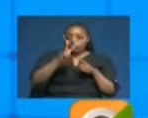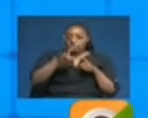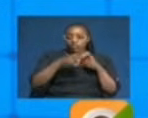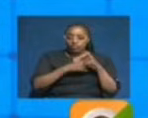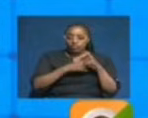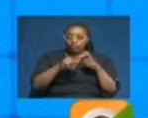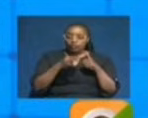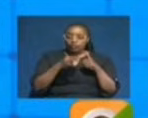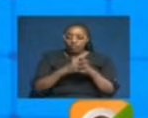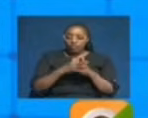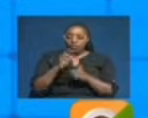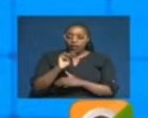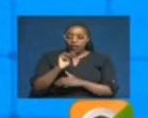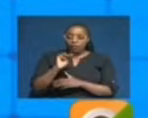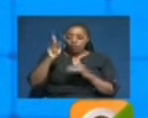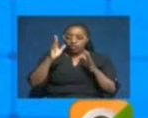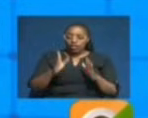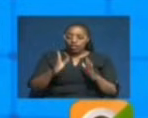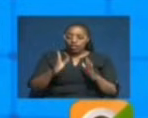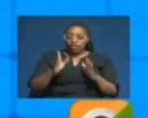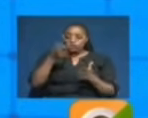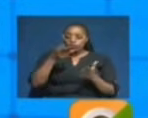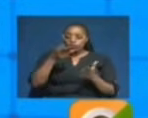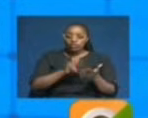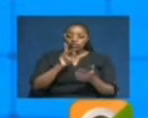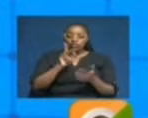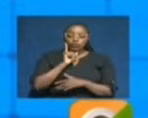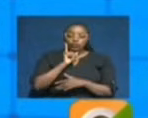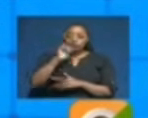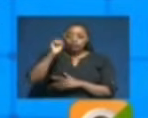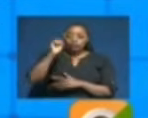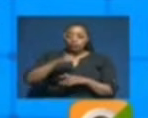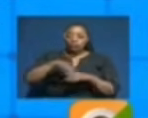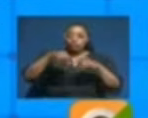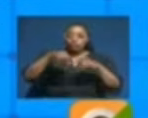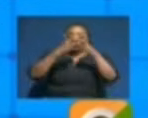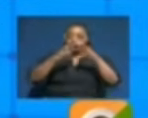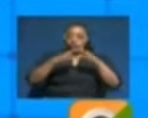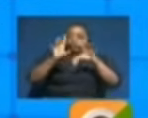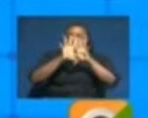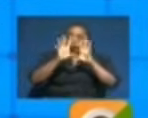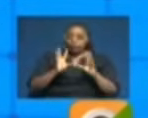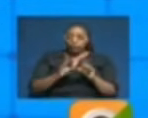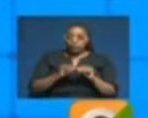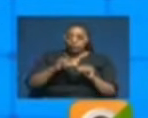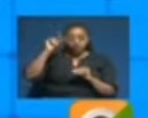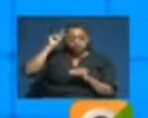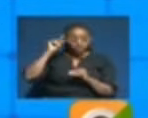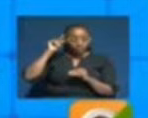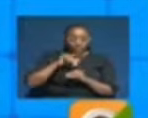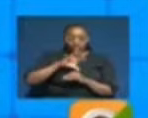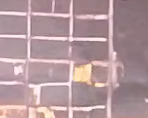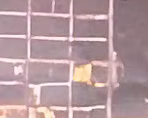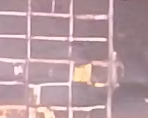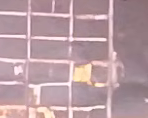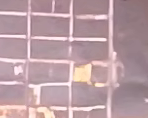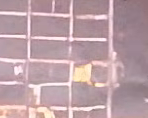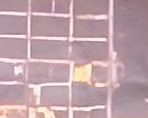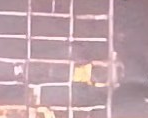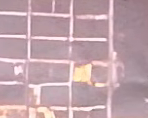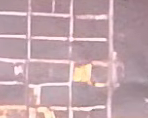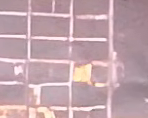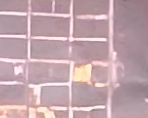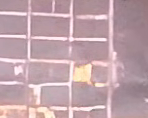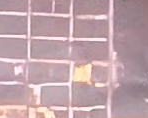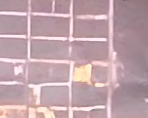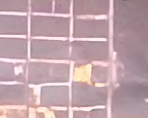27.8 million Kenyans who register. We can aggregate them into gender, into county.